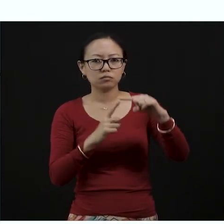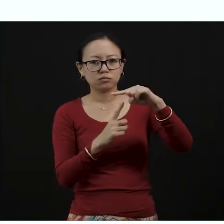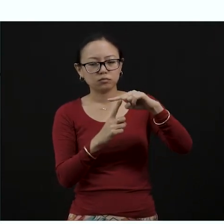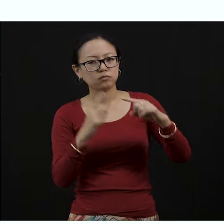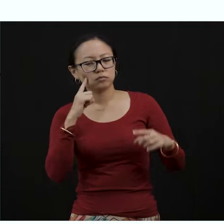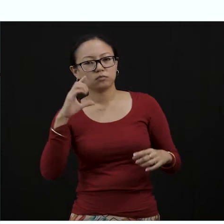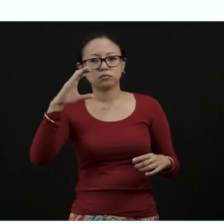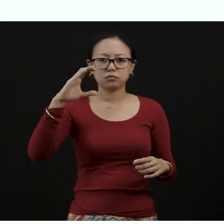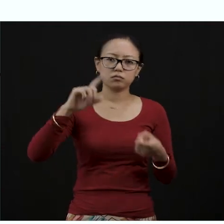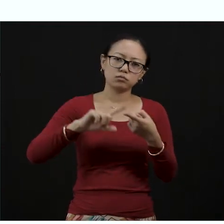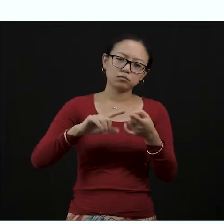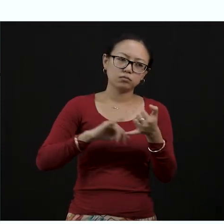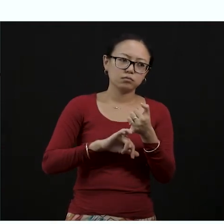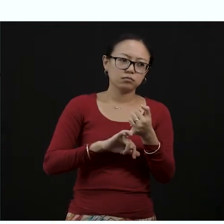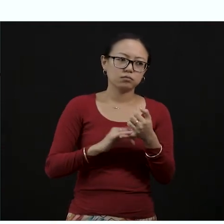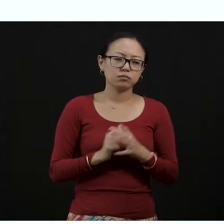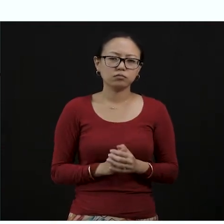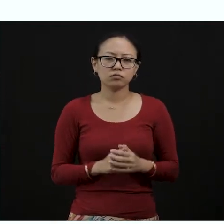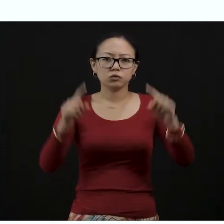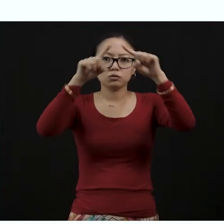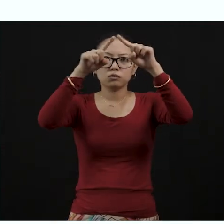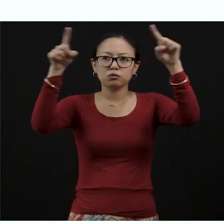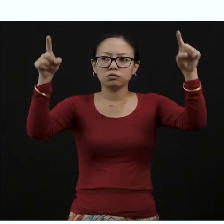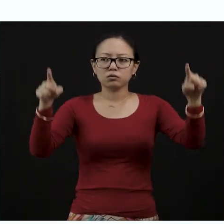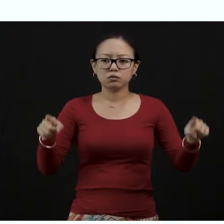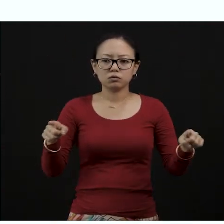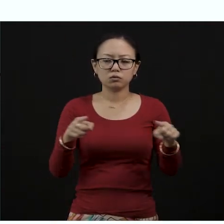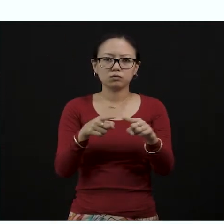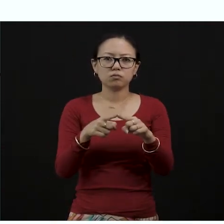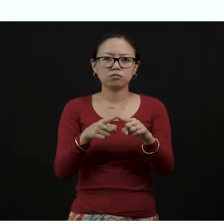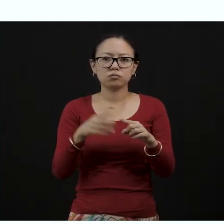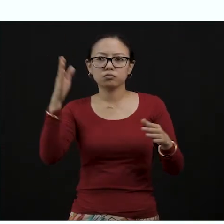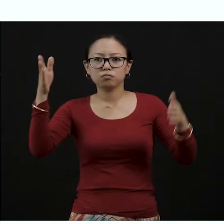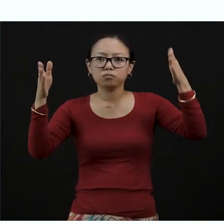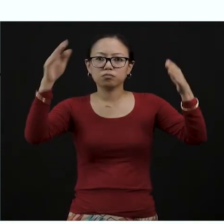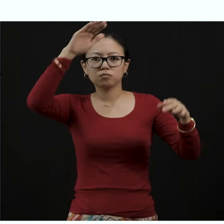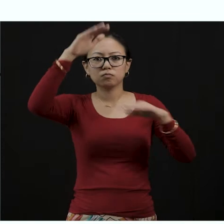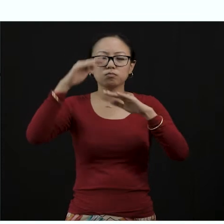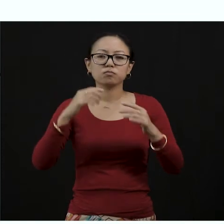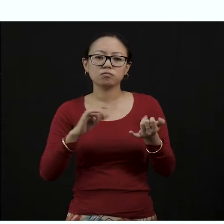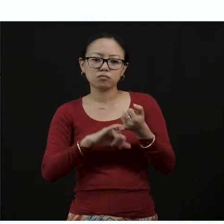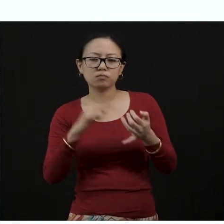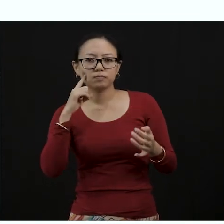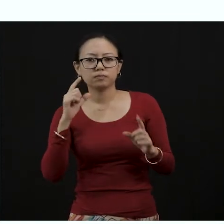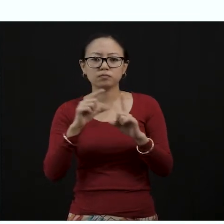sides? There are four sides and four